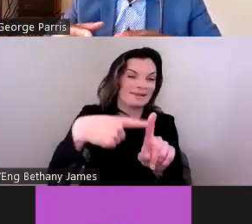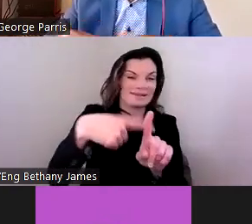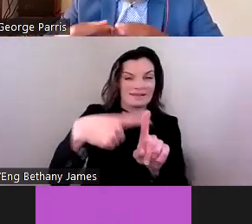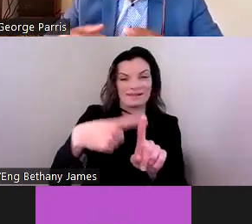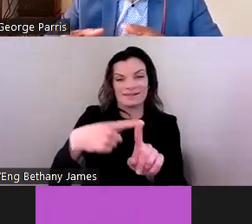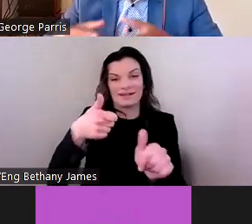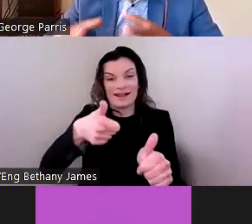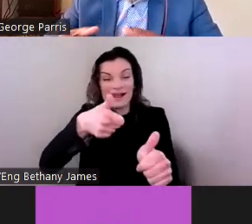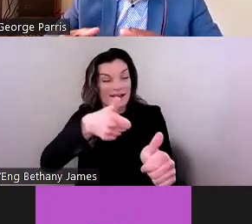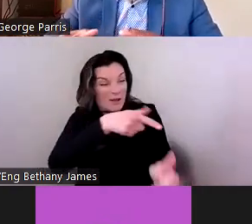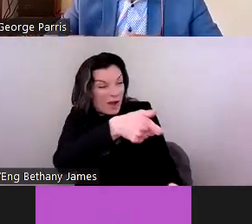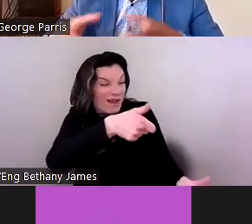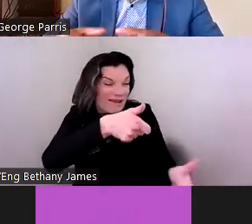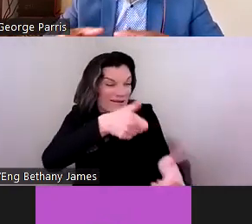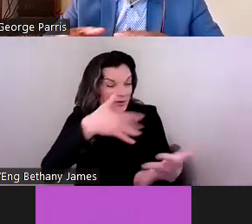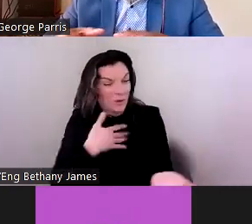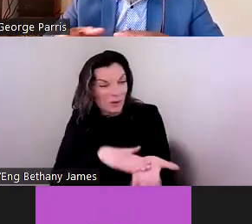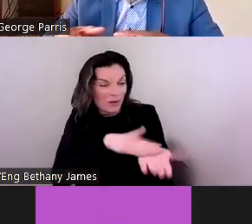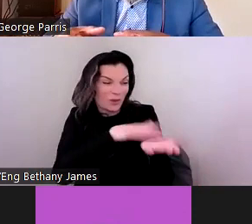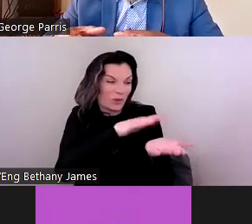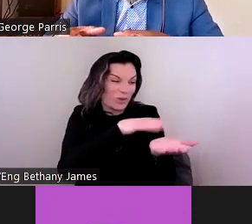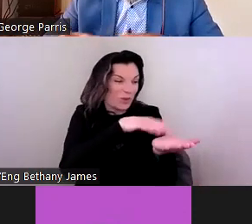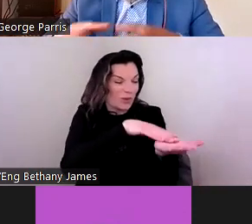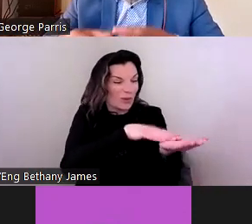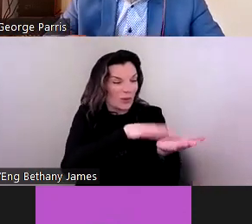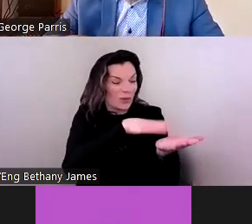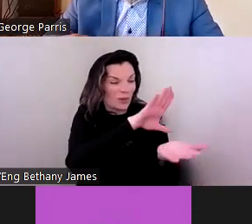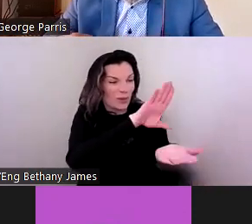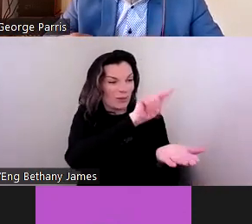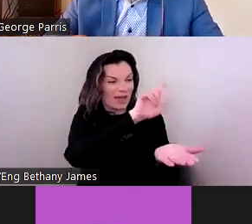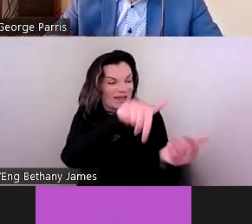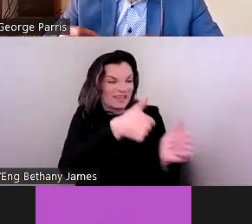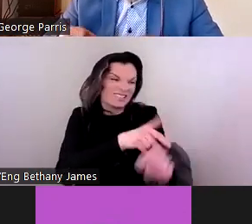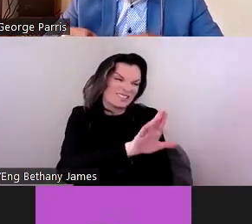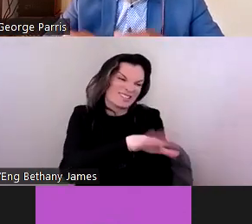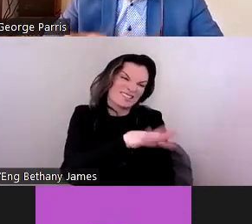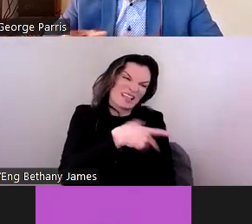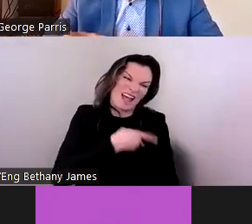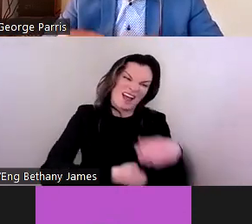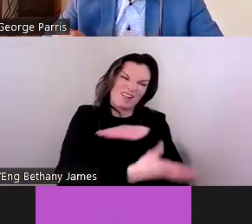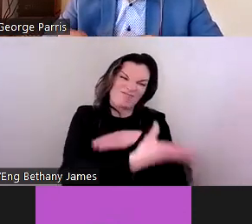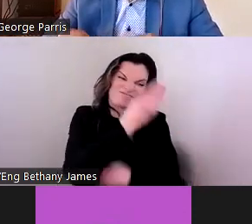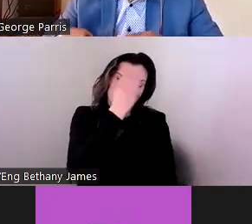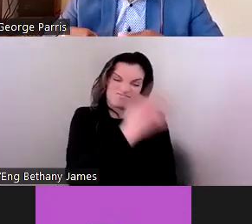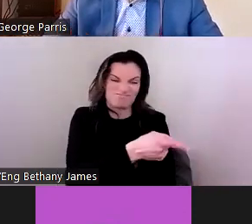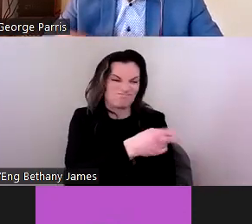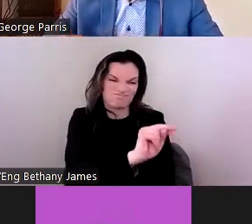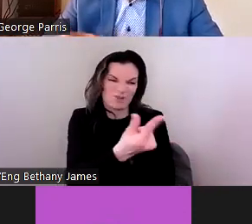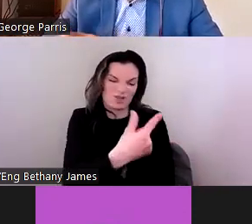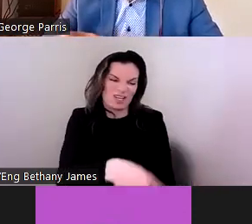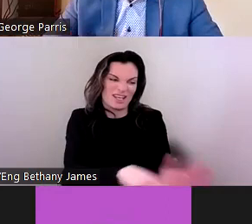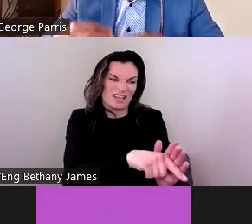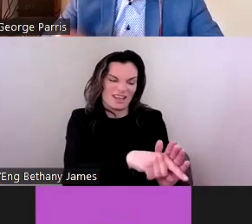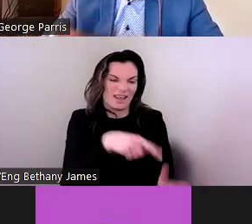but, yes, it does diminish that praise, because basically what they're saying is,